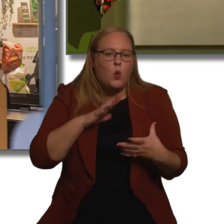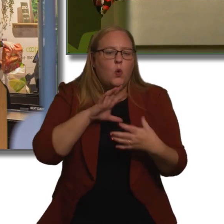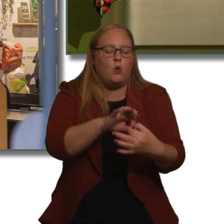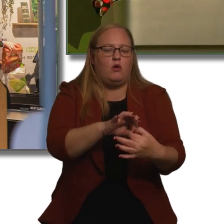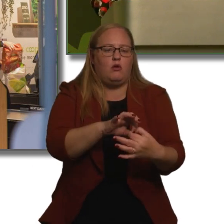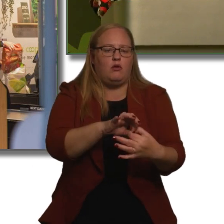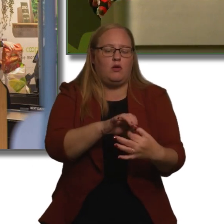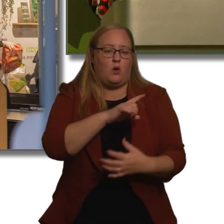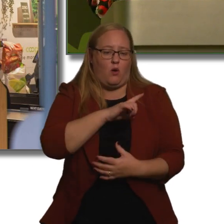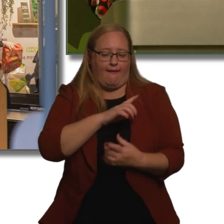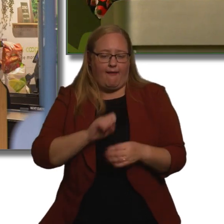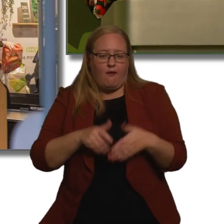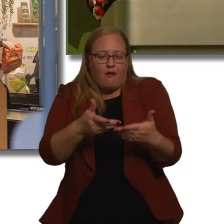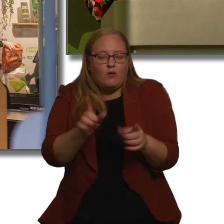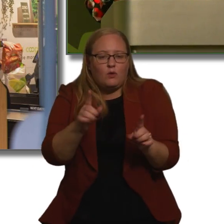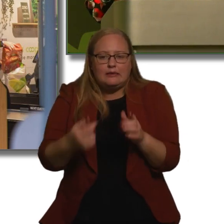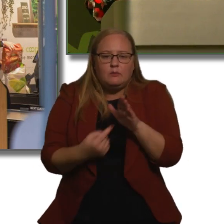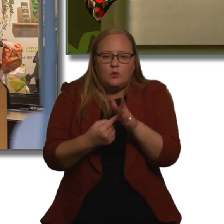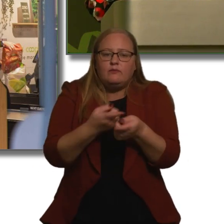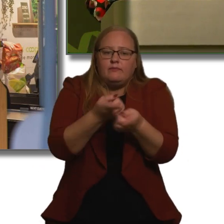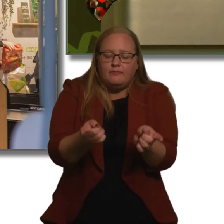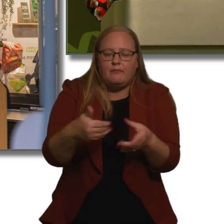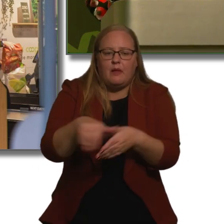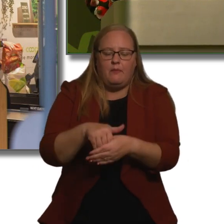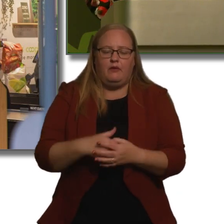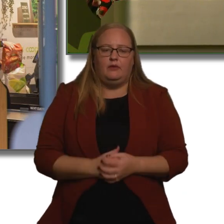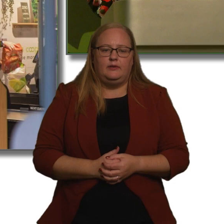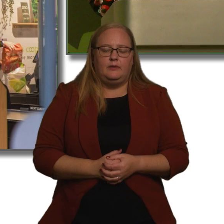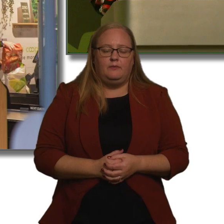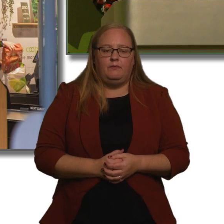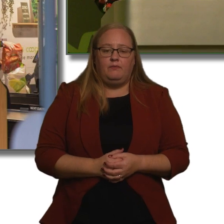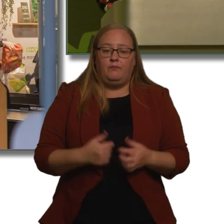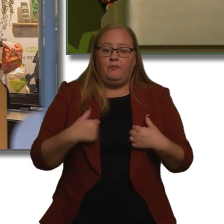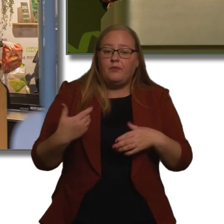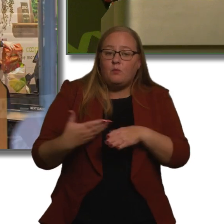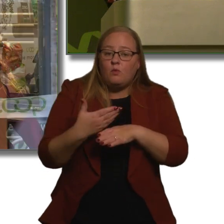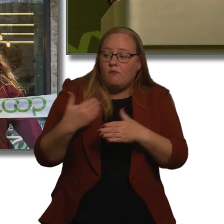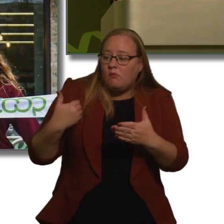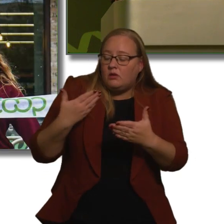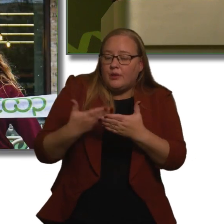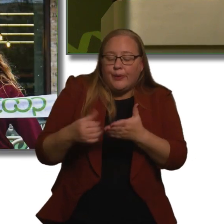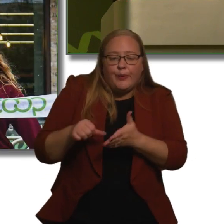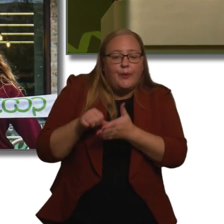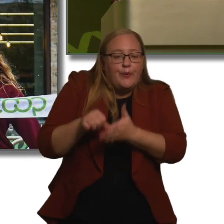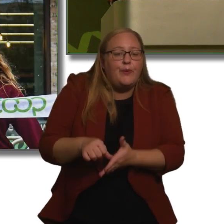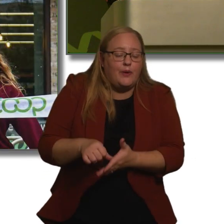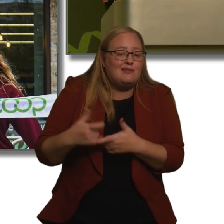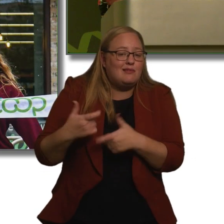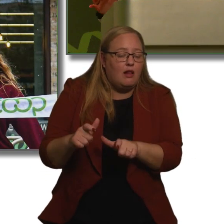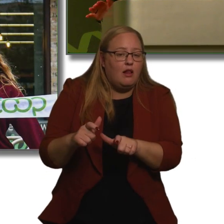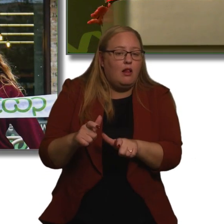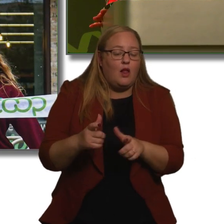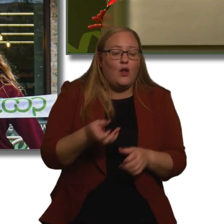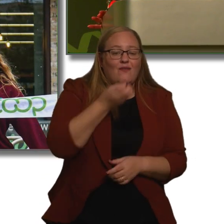the most. Our performance has remained challenging in both our food and